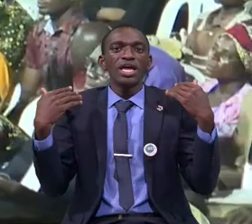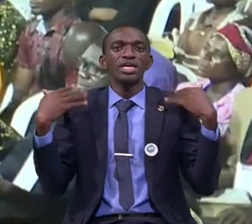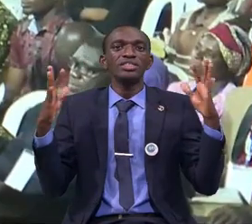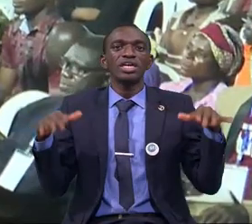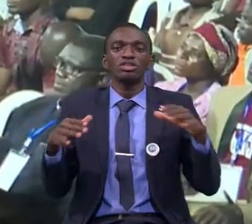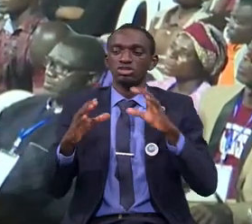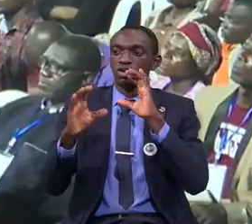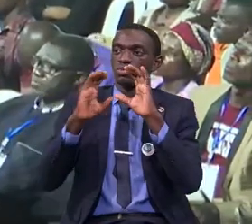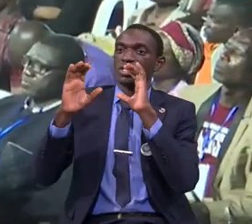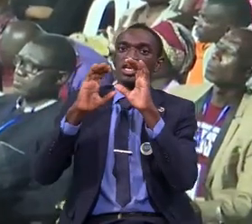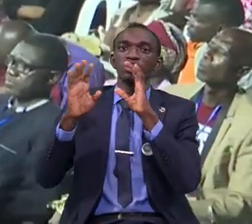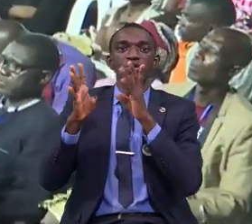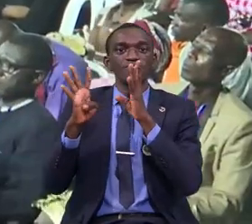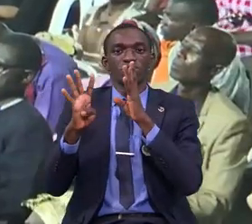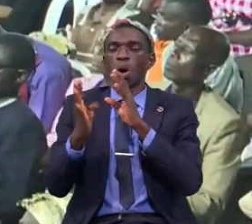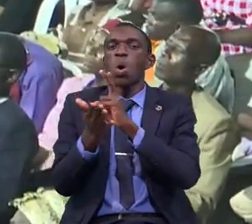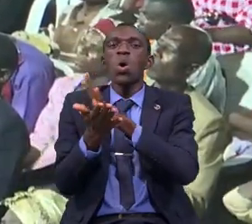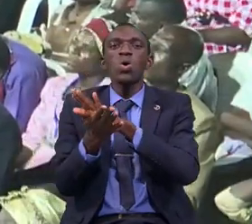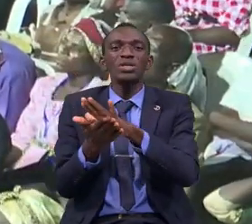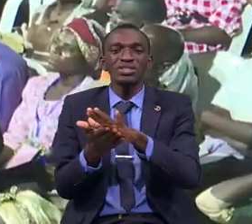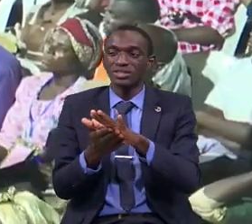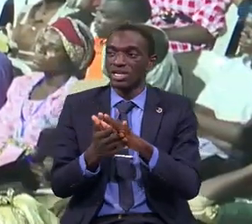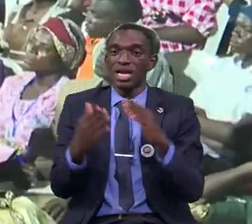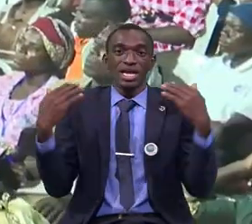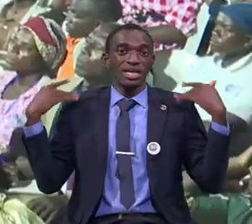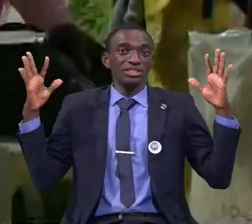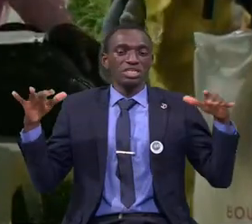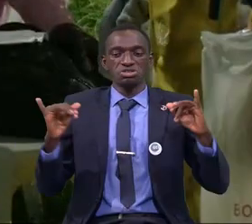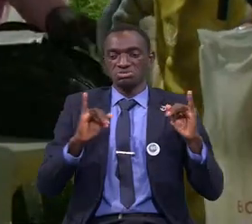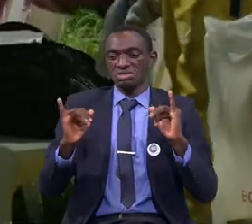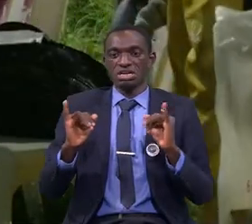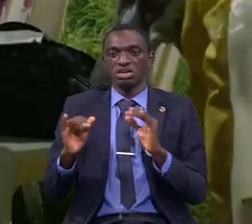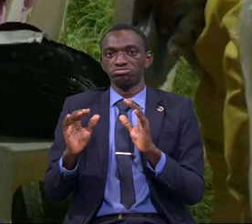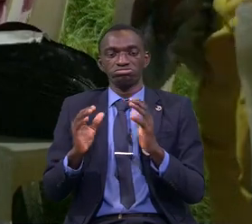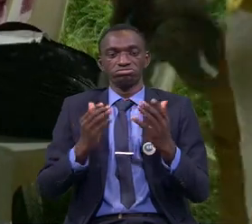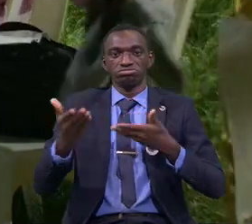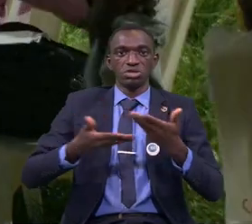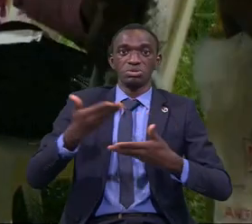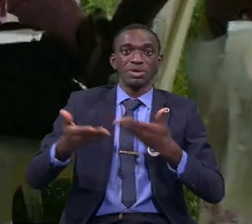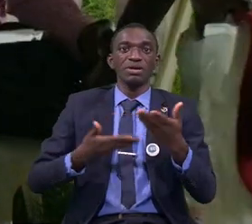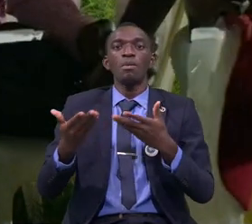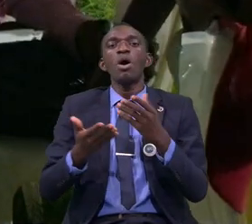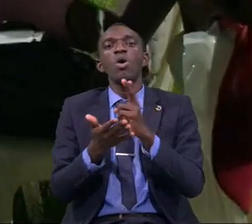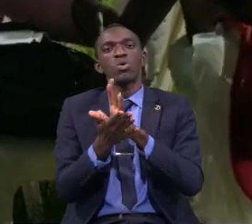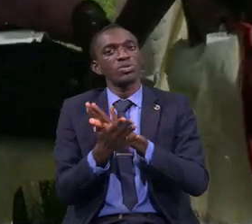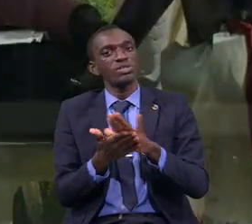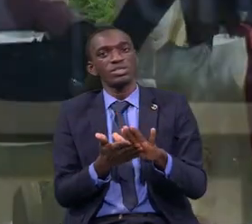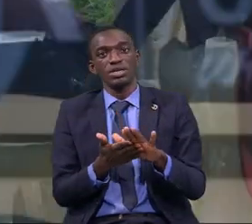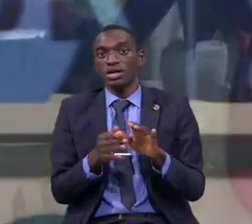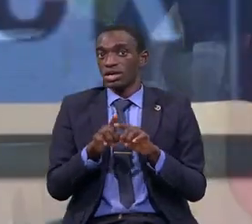holy. Their interaction, holy. And as you see those